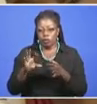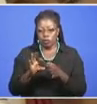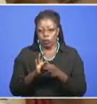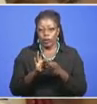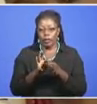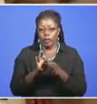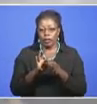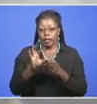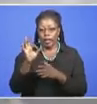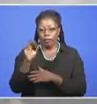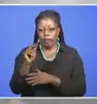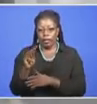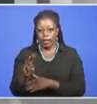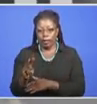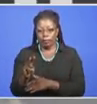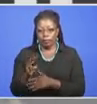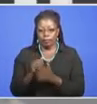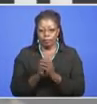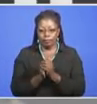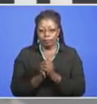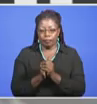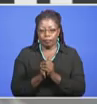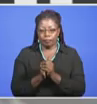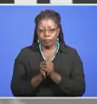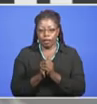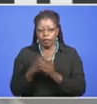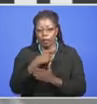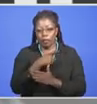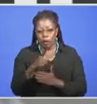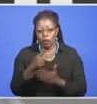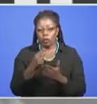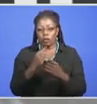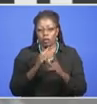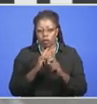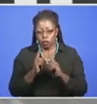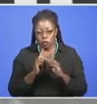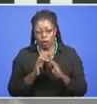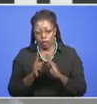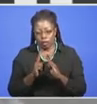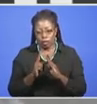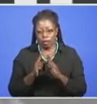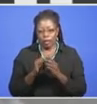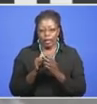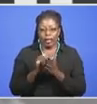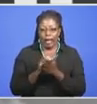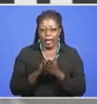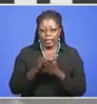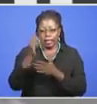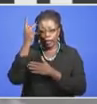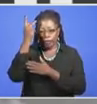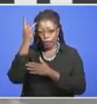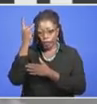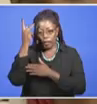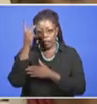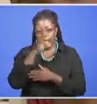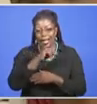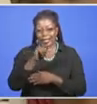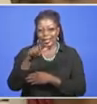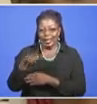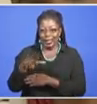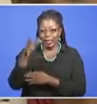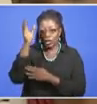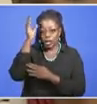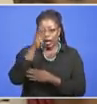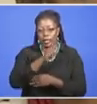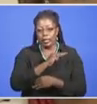National Movement. It was from those negotiations that ultimately Fenton and the late